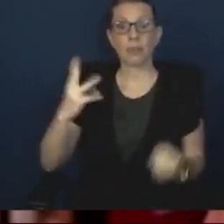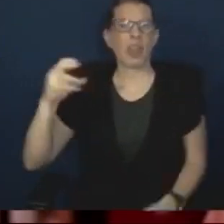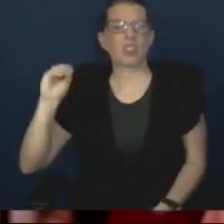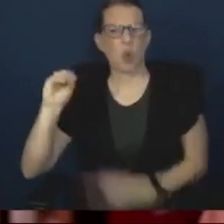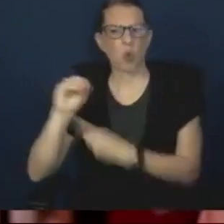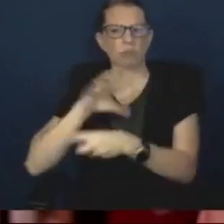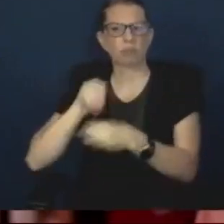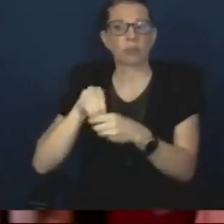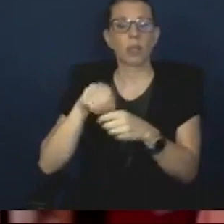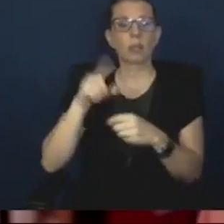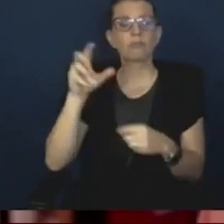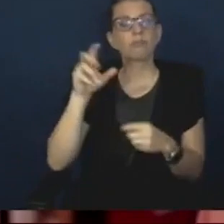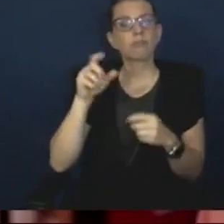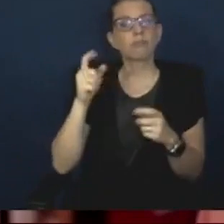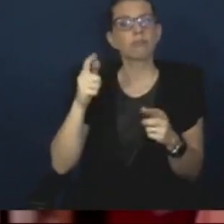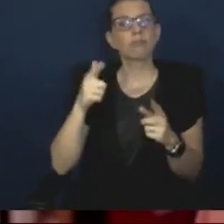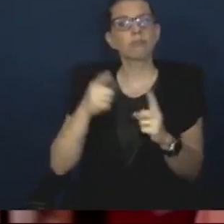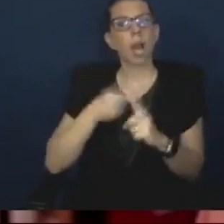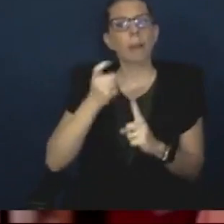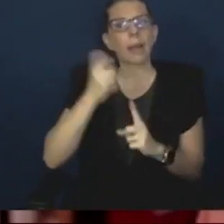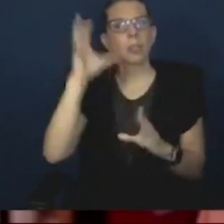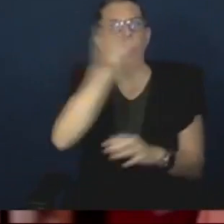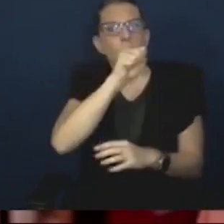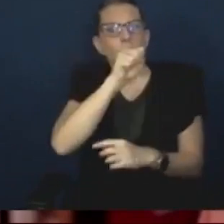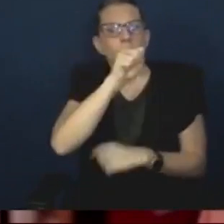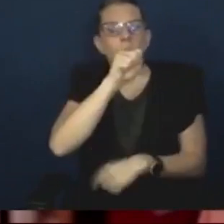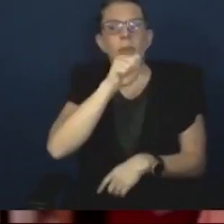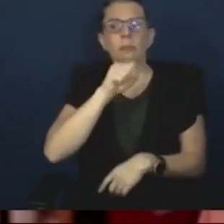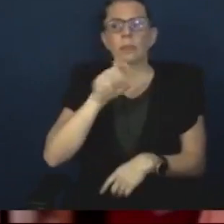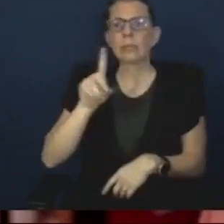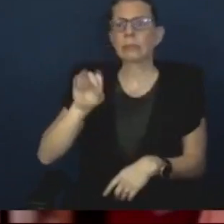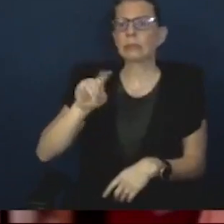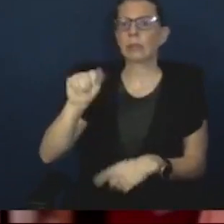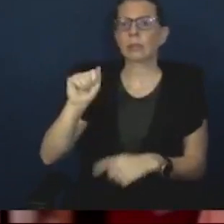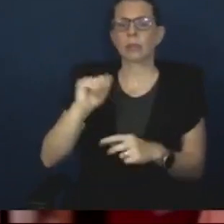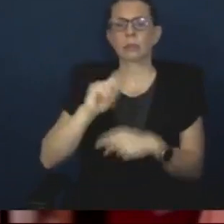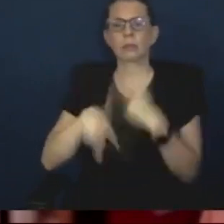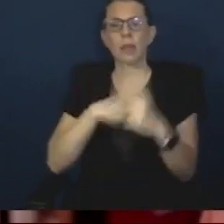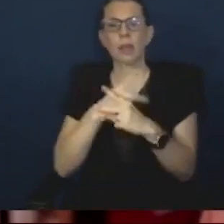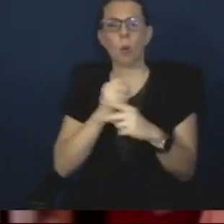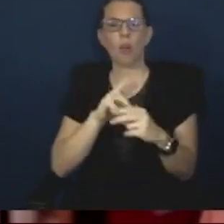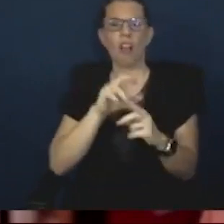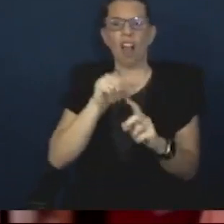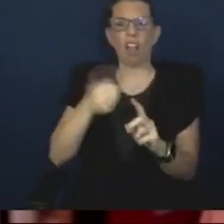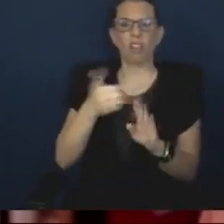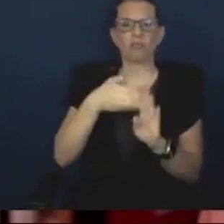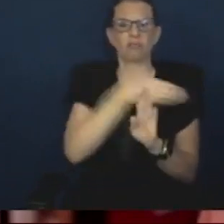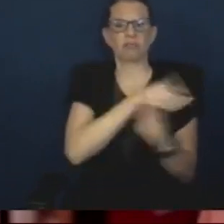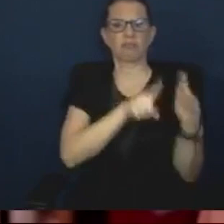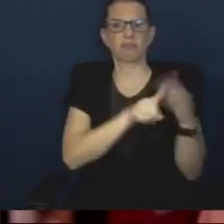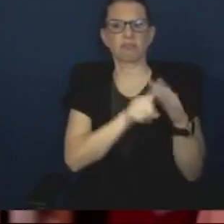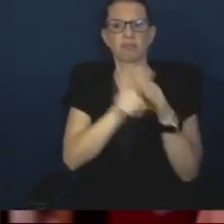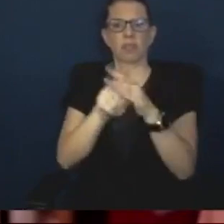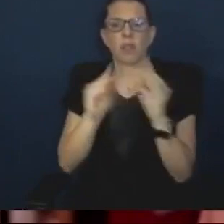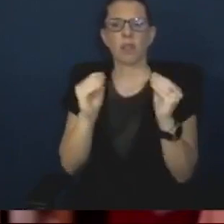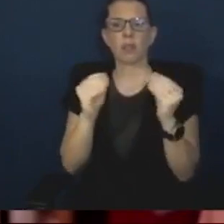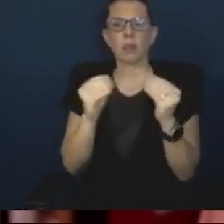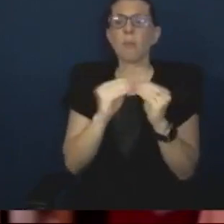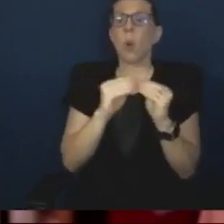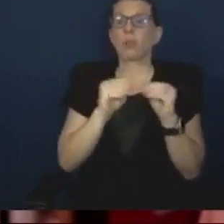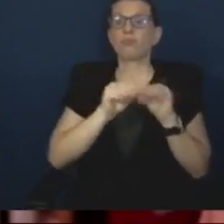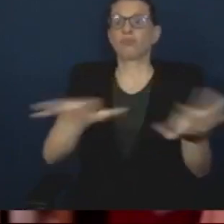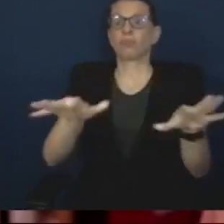assume that Delta and other variants that arose before it are simply more transmissible. Now, the property